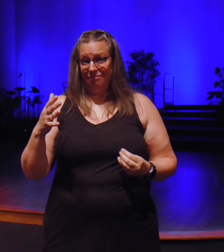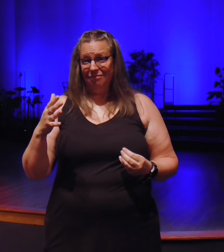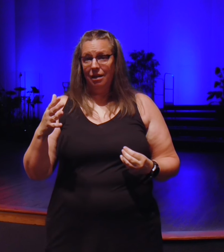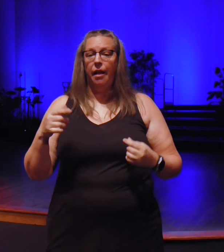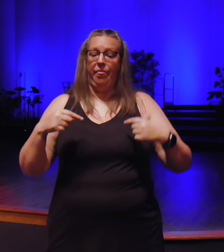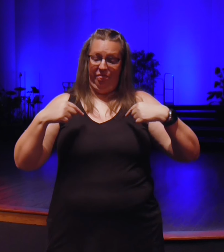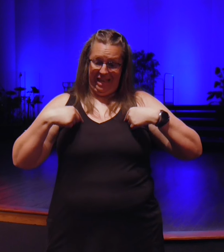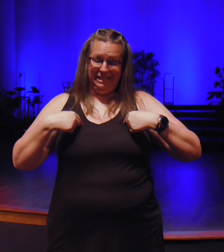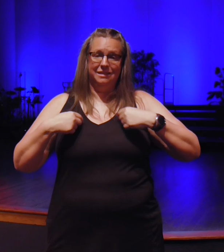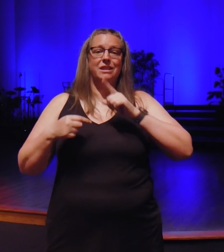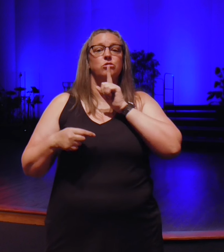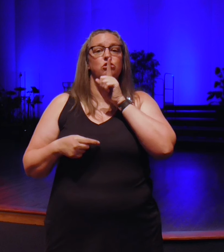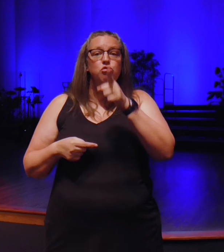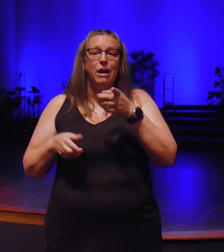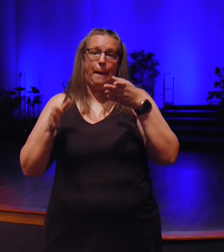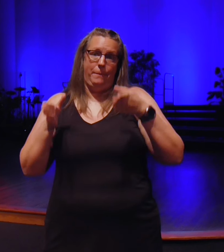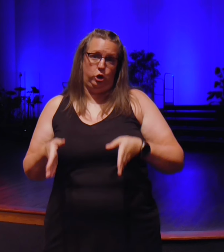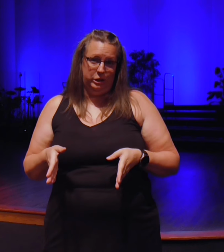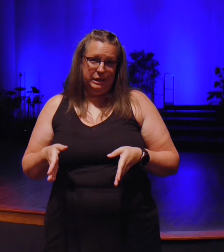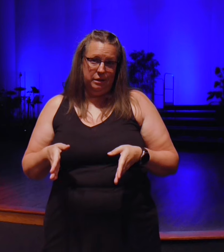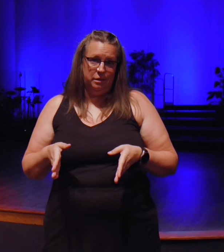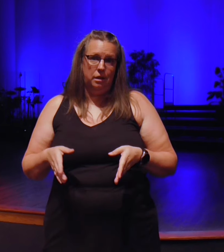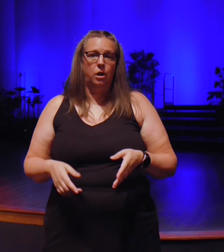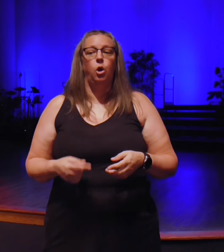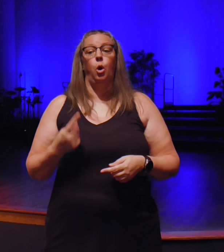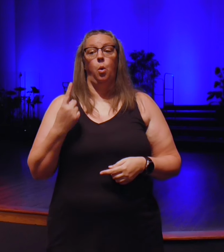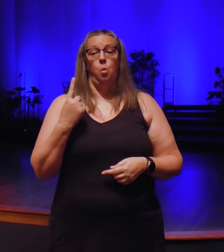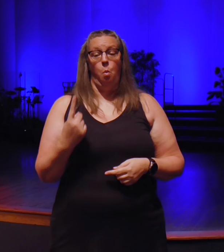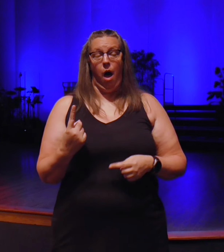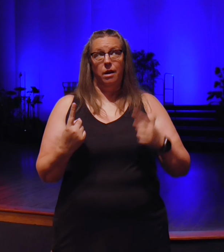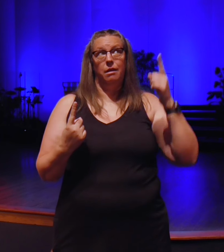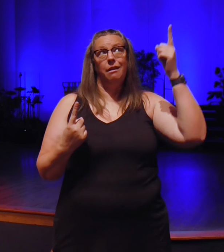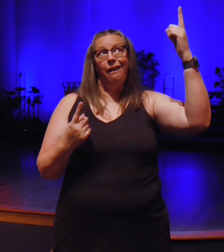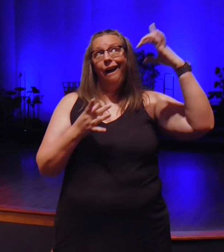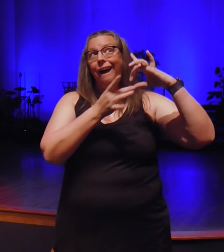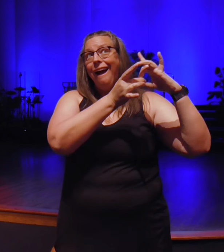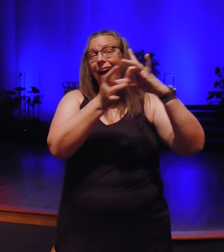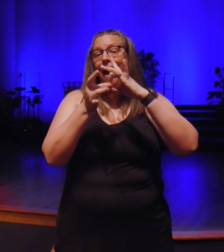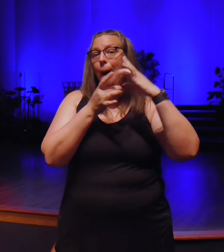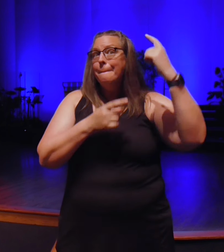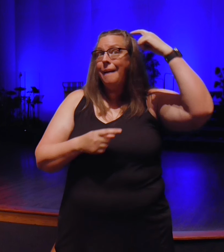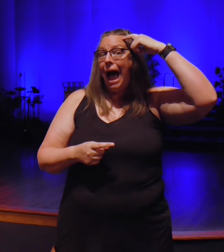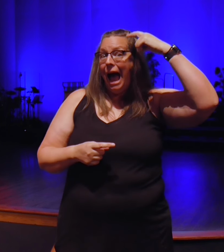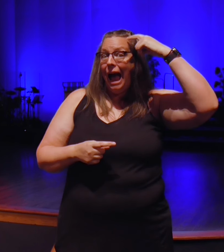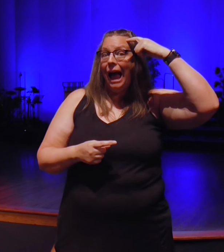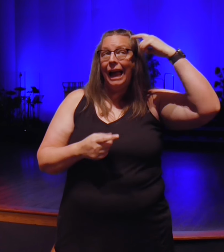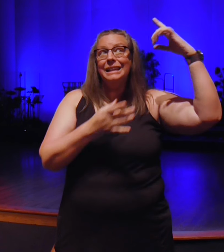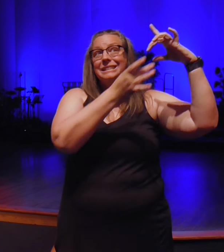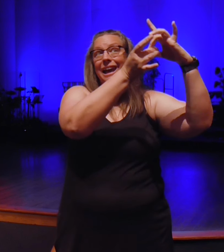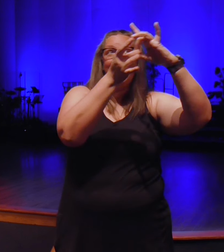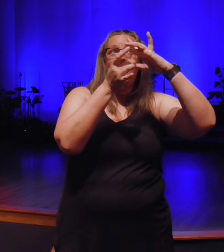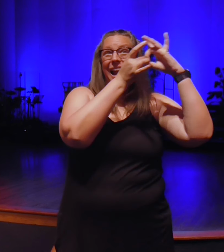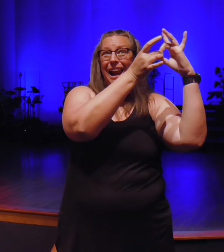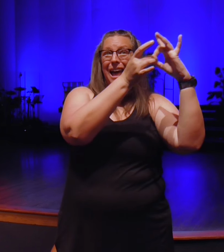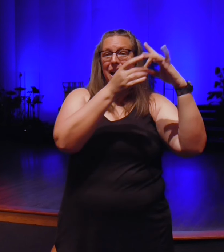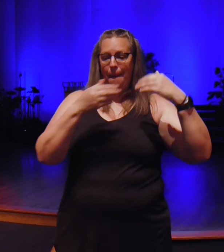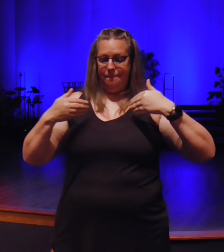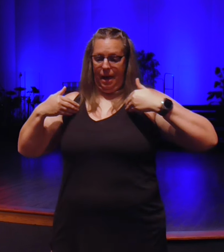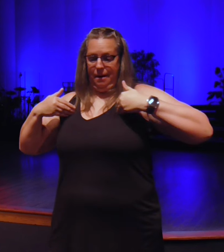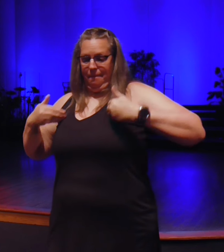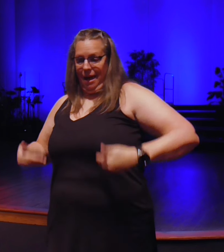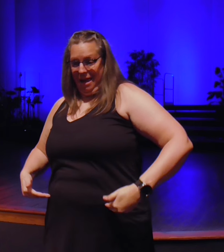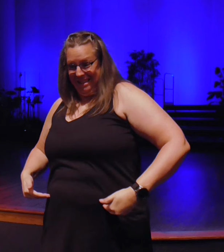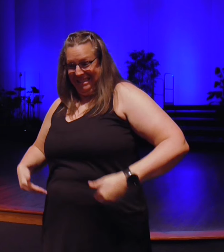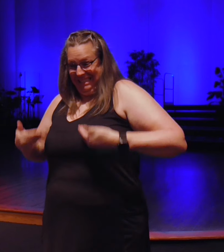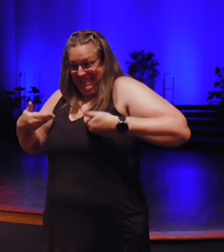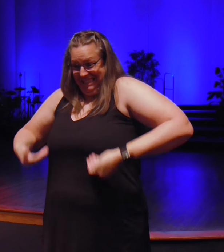the real person. One mind, one universal mind, individualized in each and every